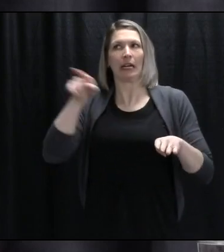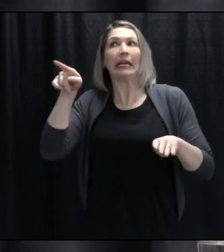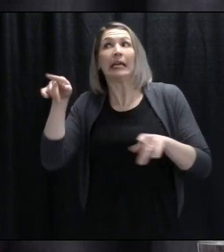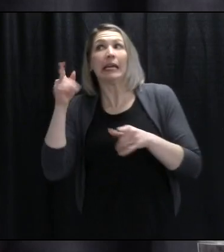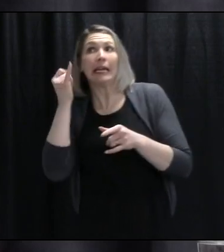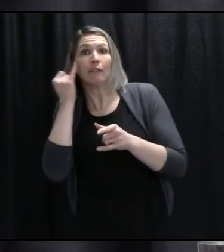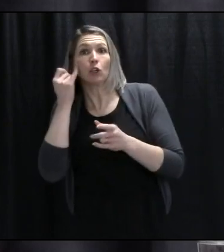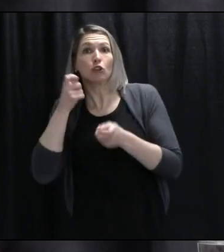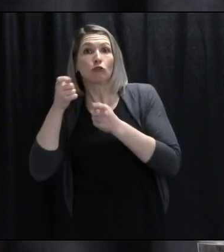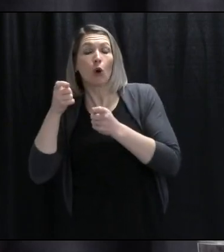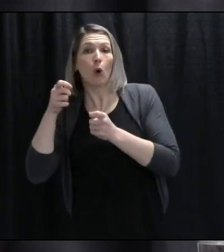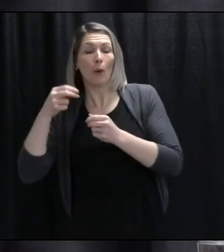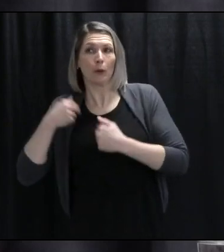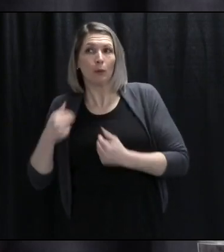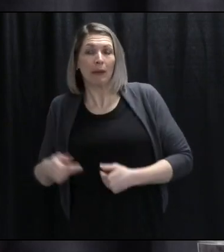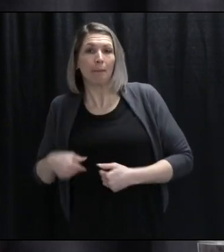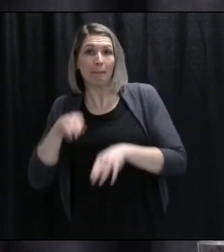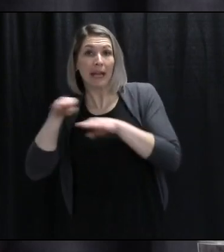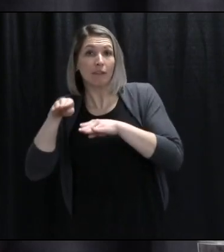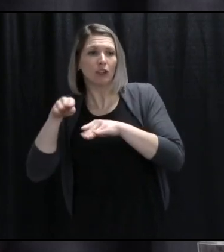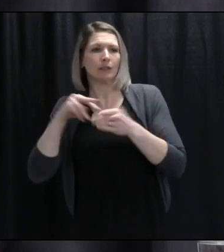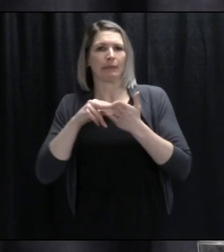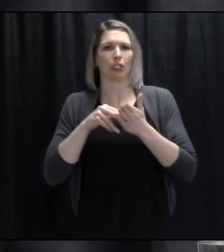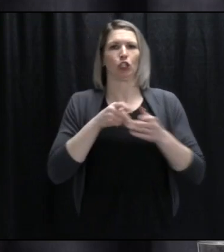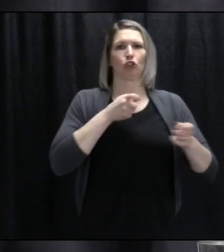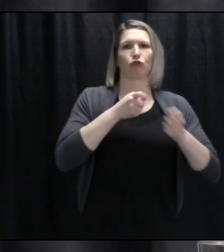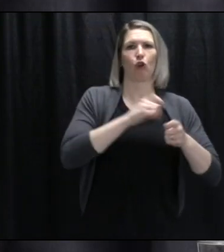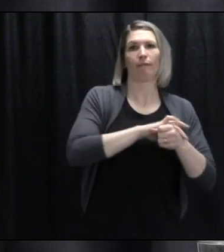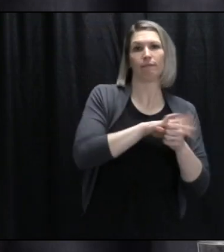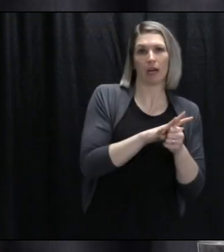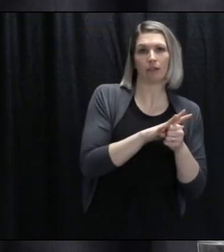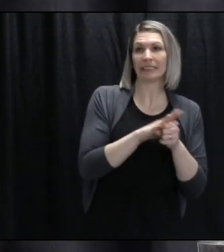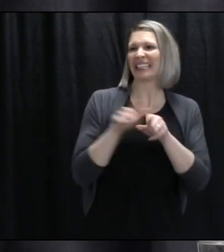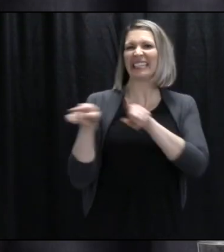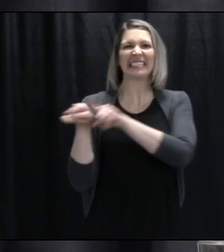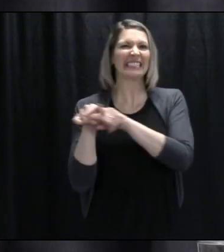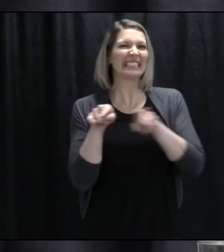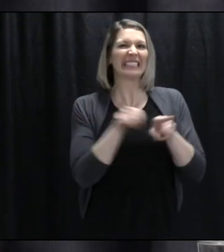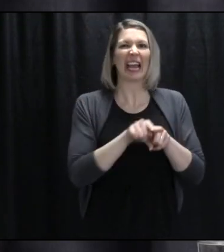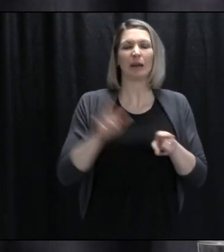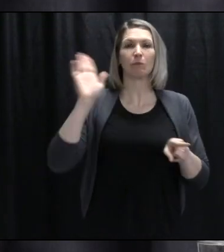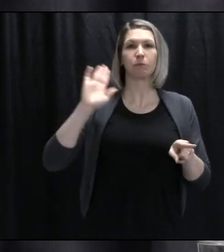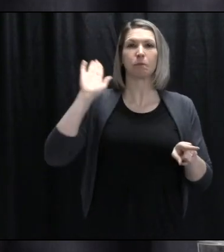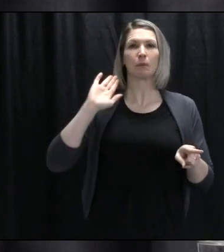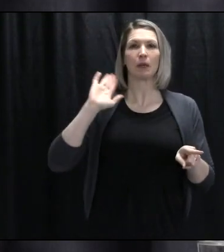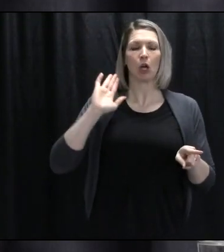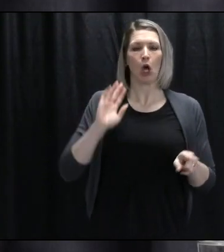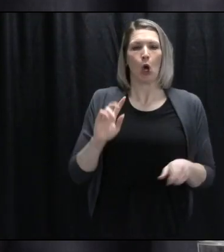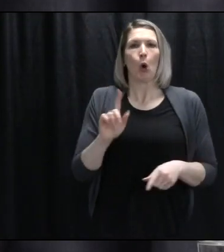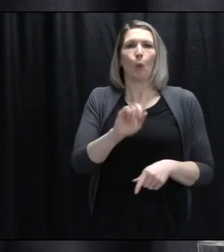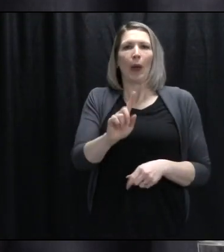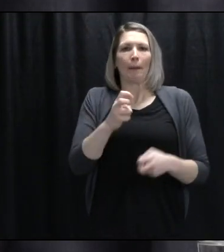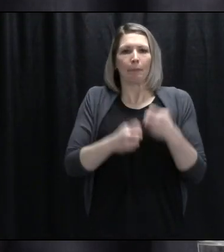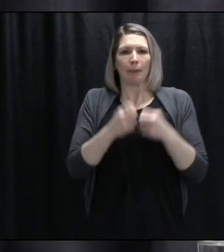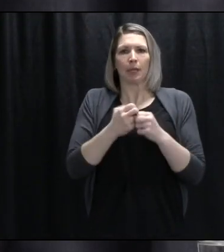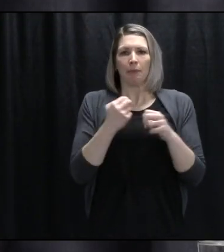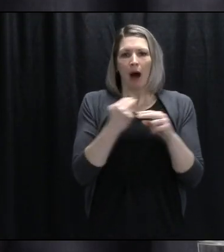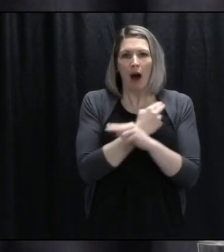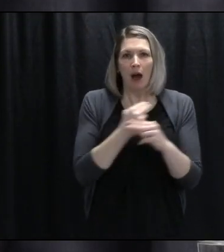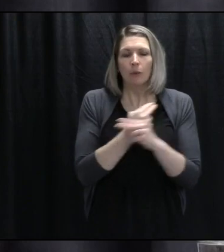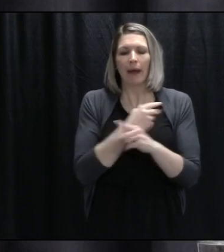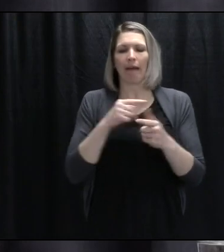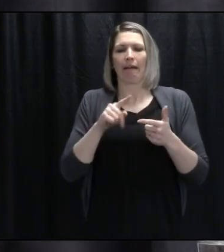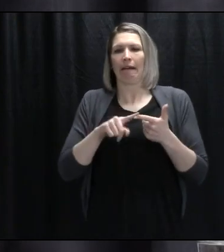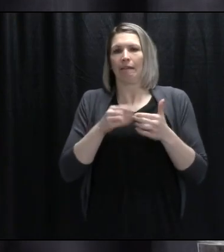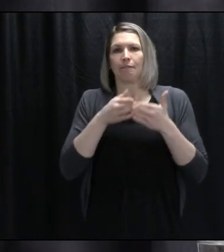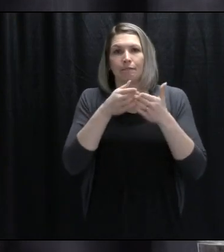would like to take that one step further and to say that travel is not just about ferries. It's not just about the highway, and it's not